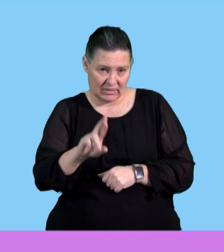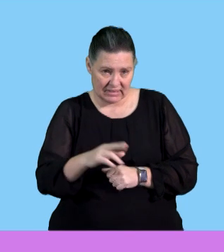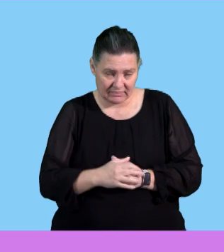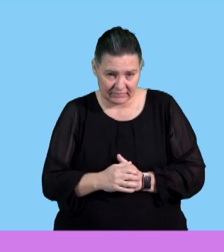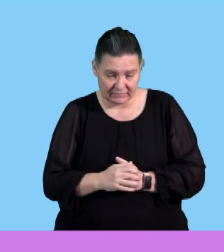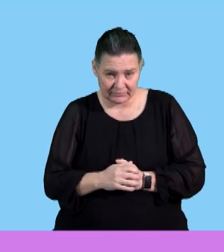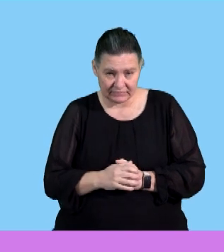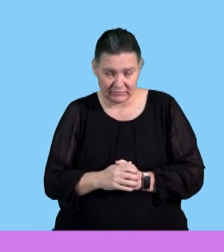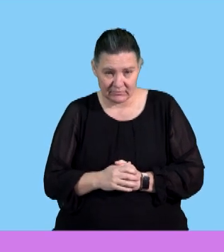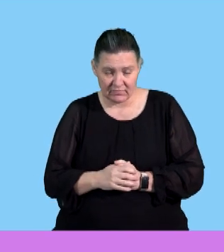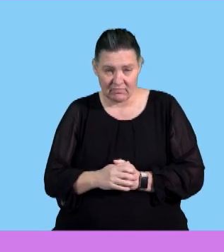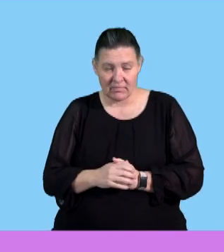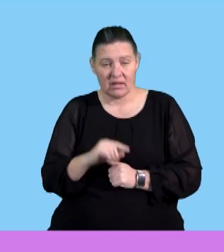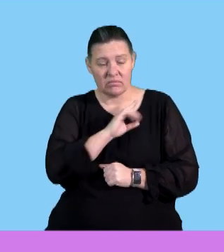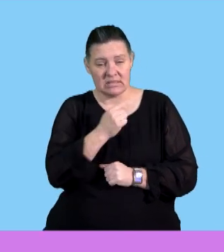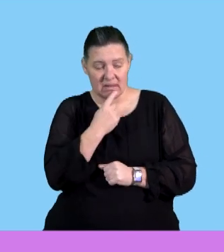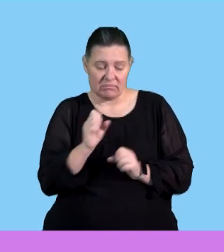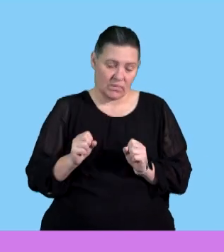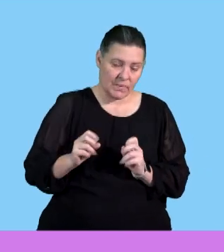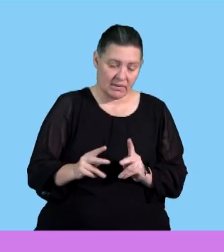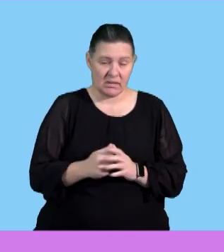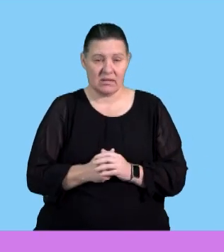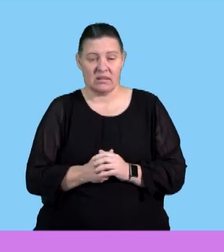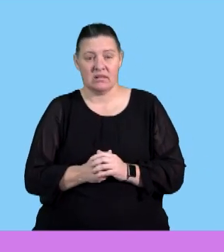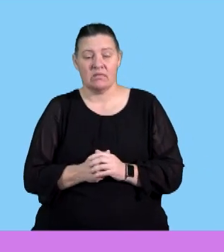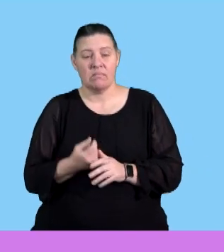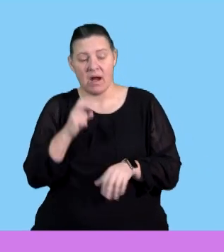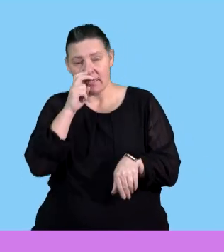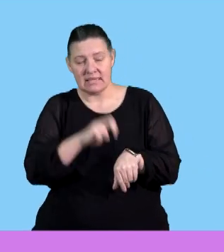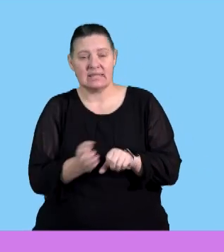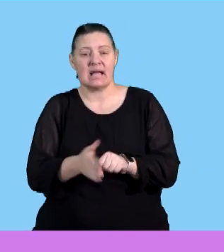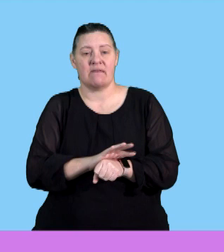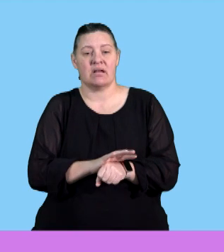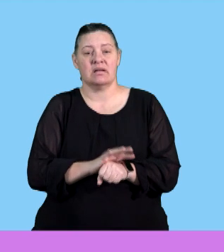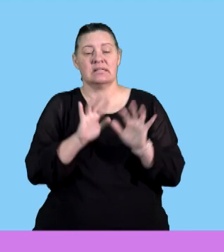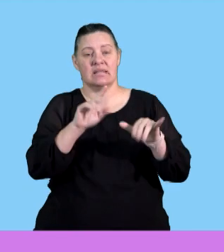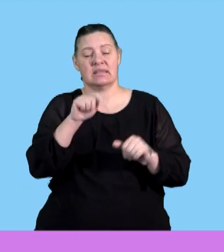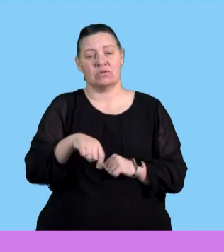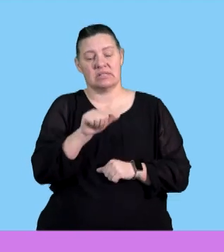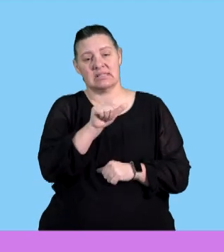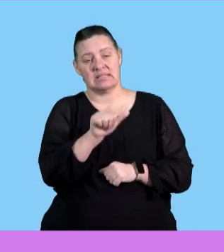10,690 rand. So therefore we're going to say, well, okay, I need to cover